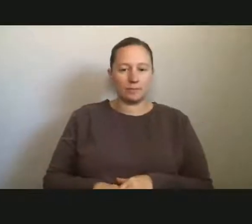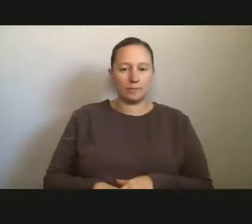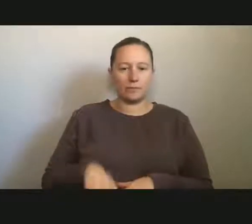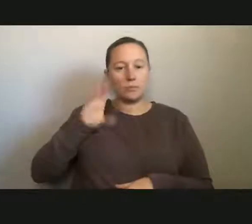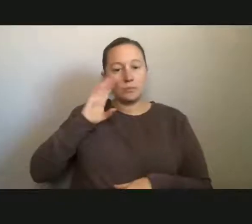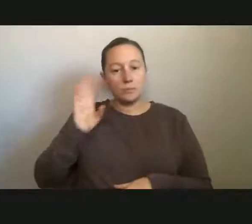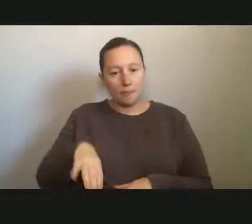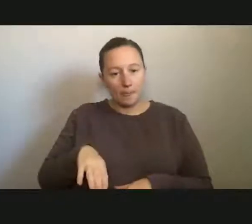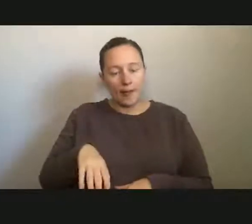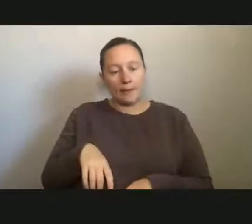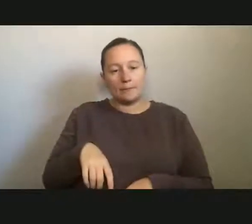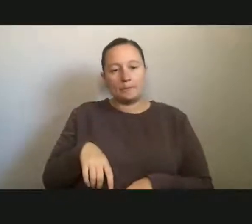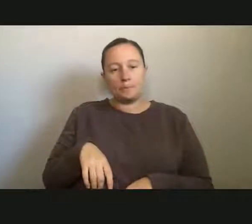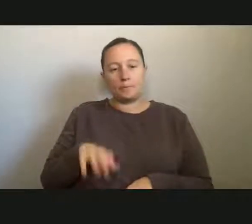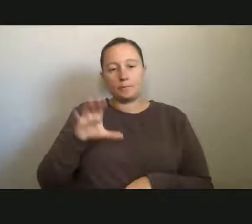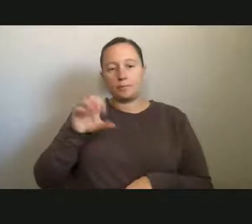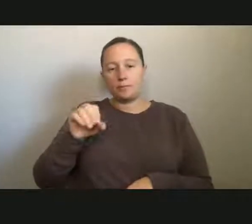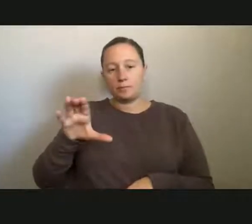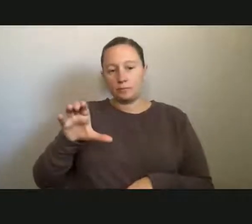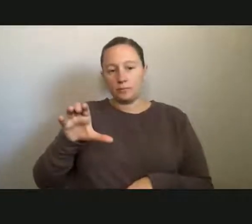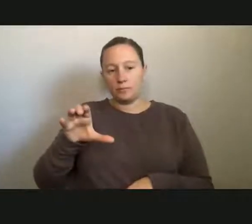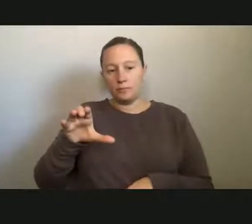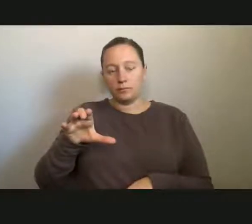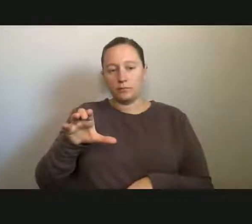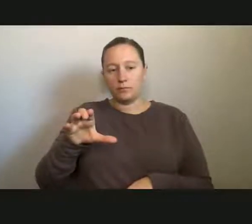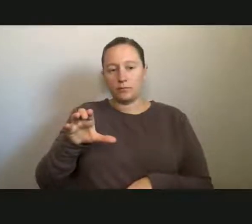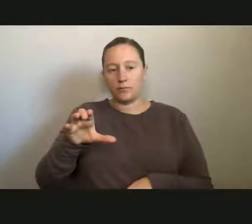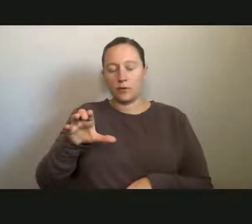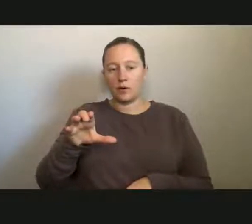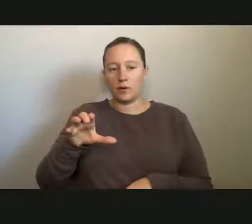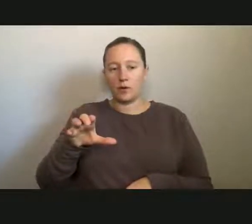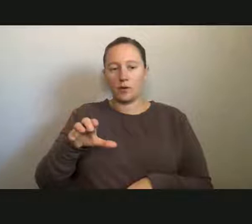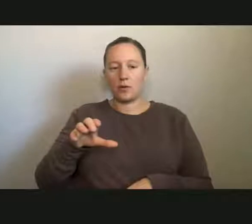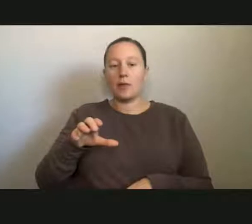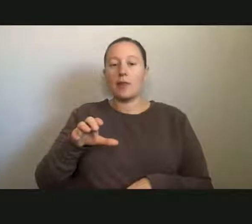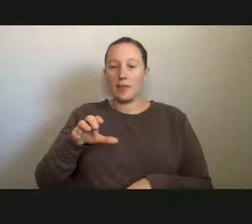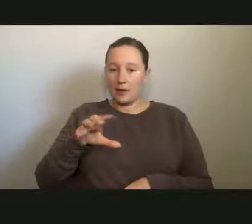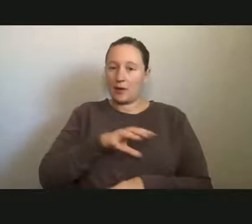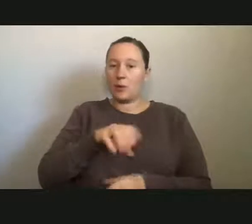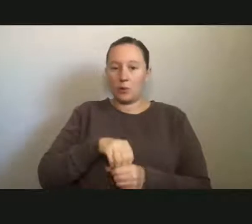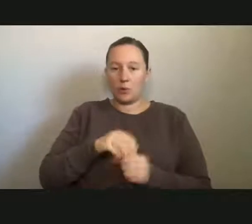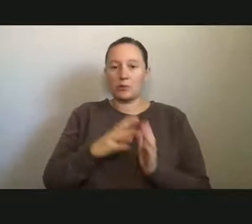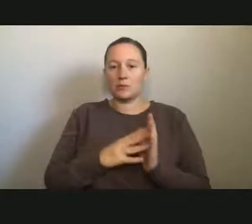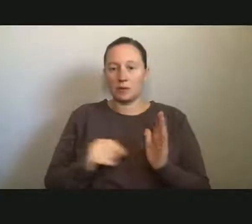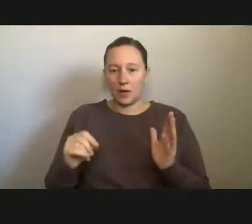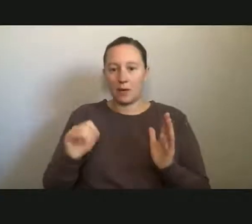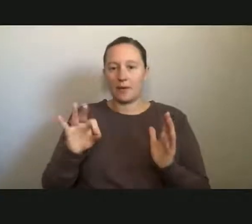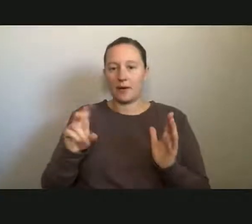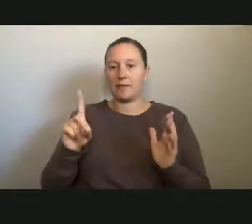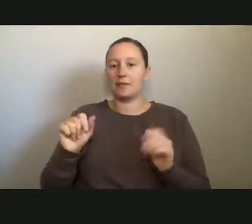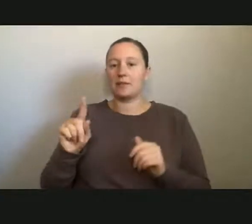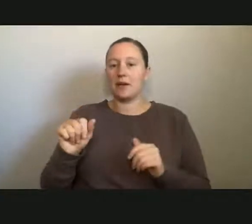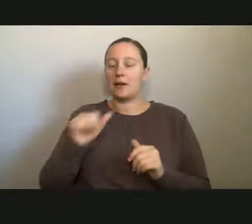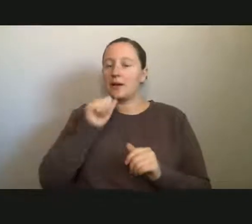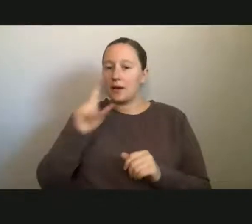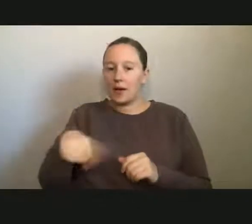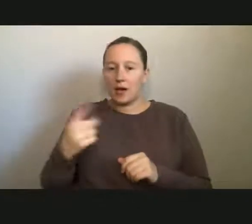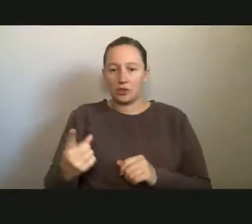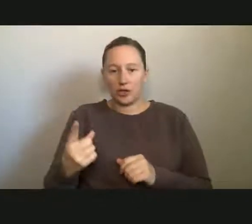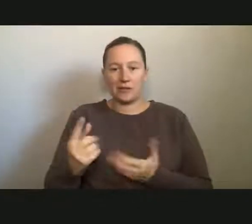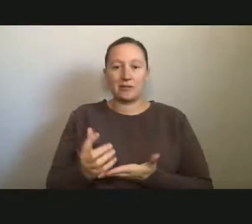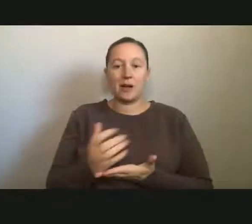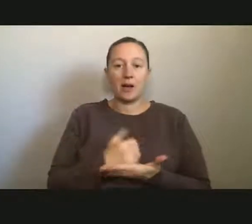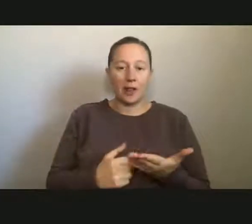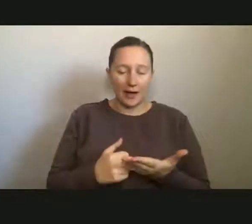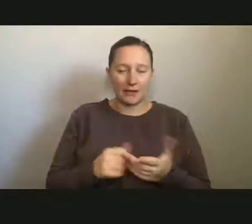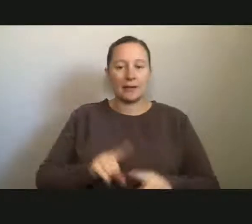note that the COC also applies to copies of the data. So it's not just where the data is collected, it